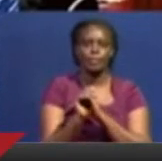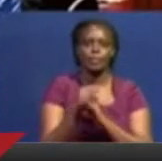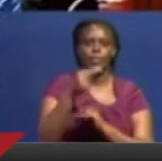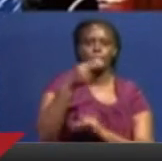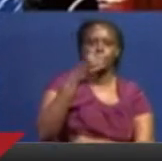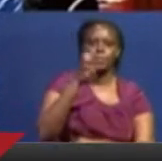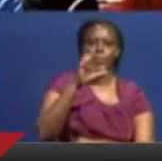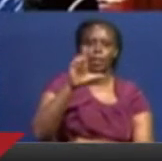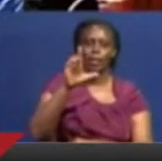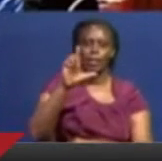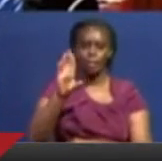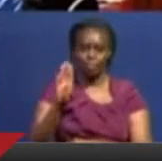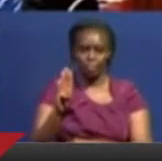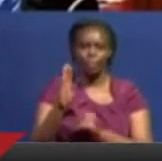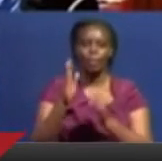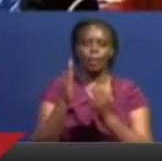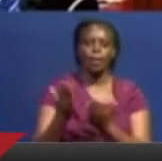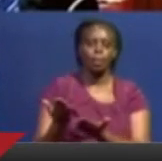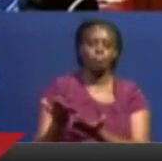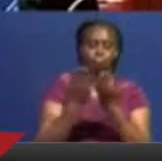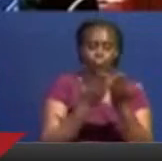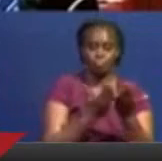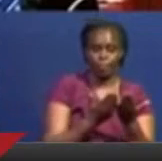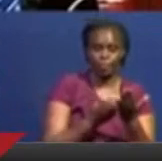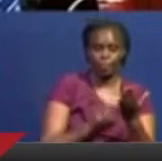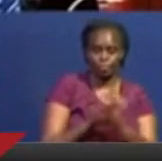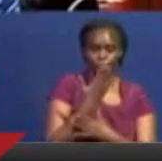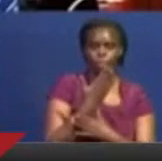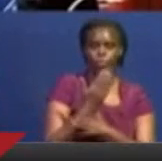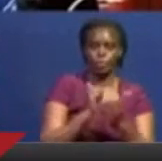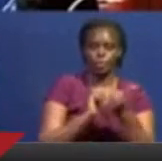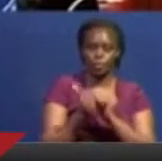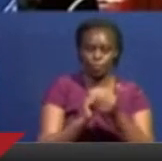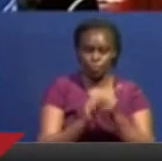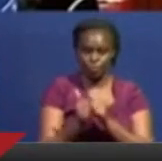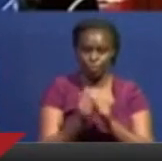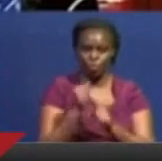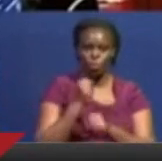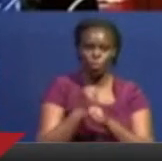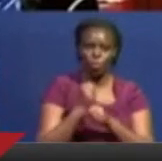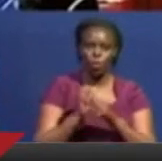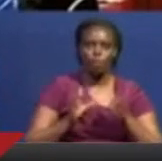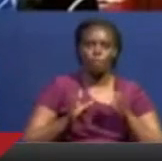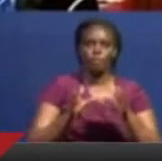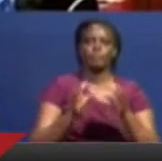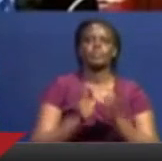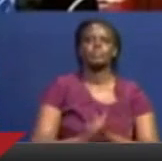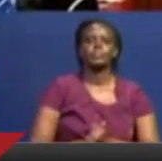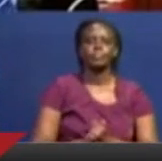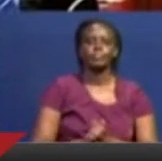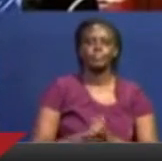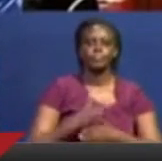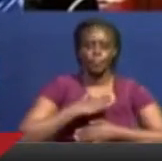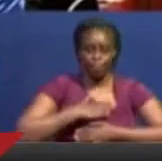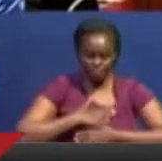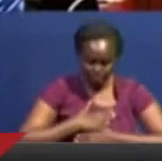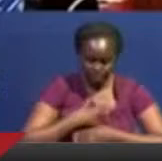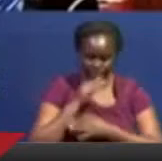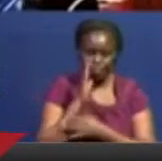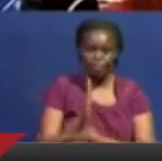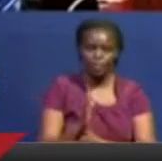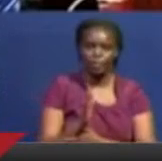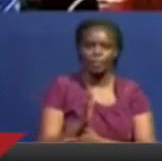higher education and producing a skilled, competitive workforce. Honorable